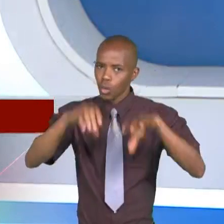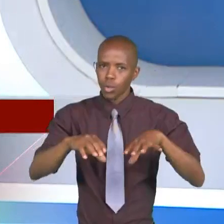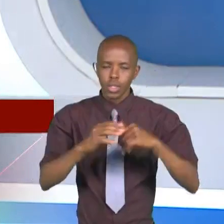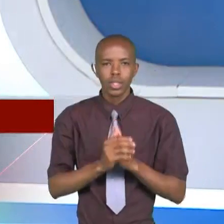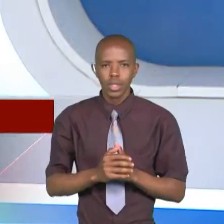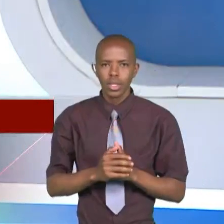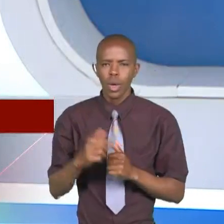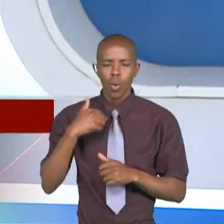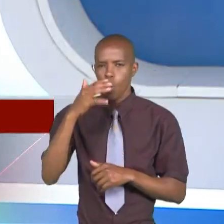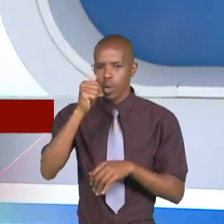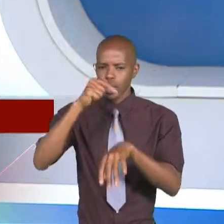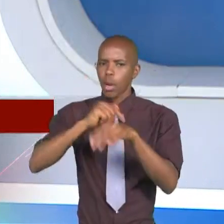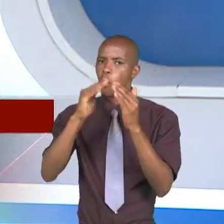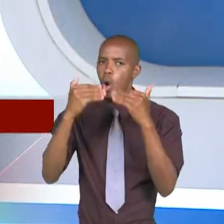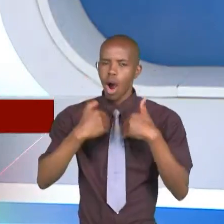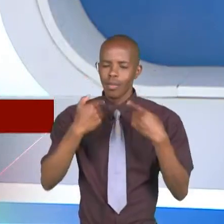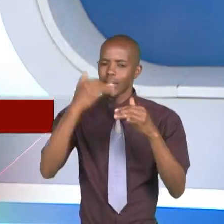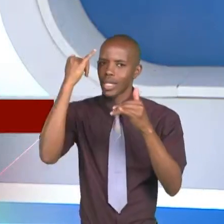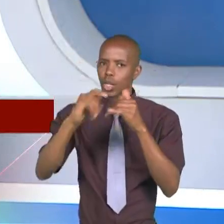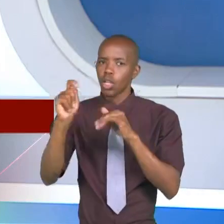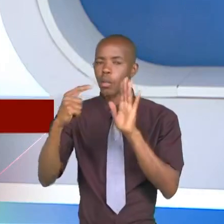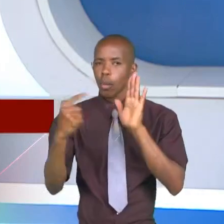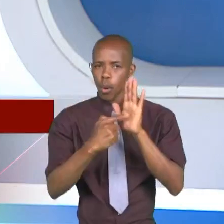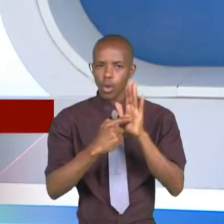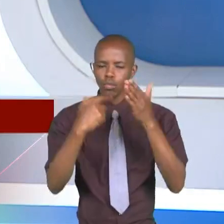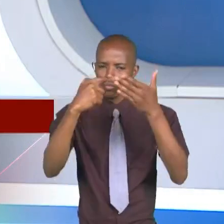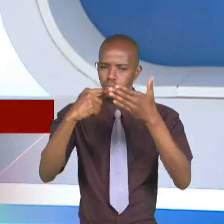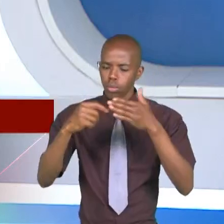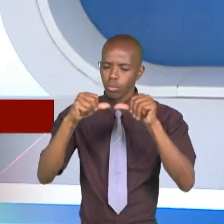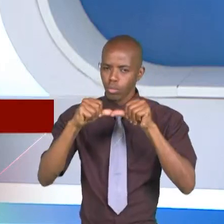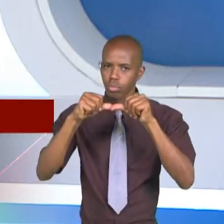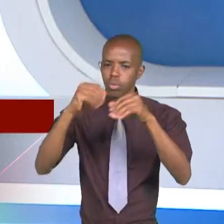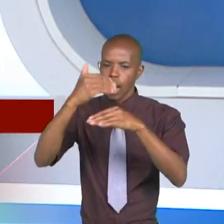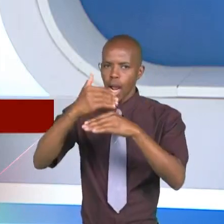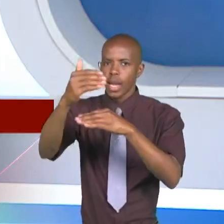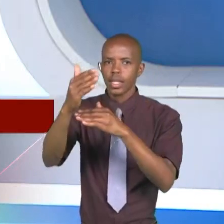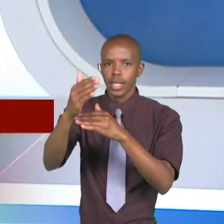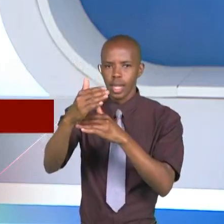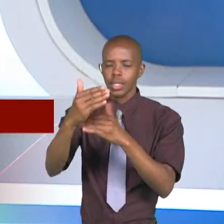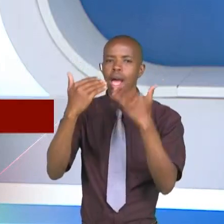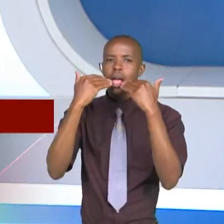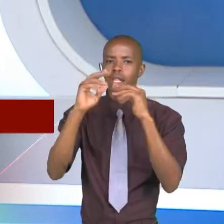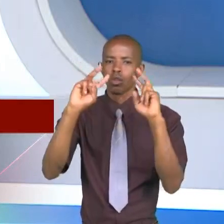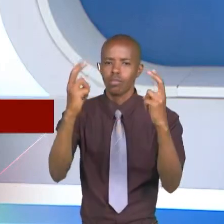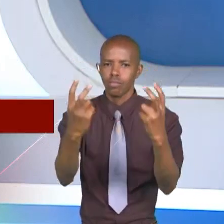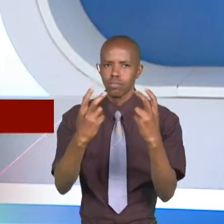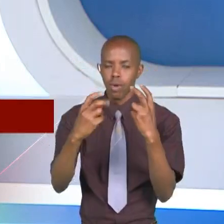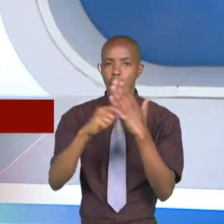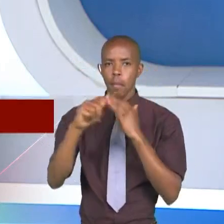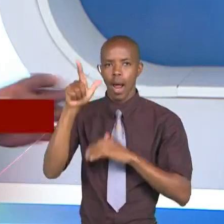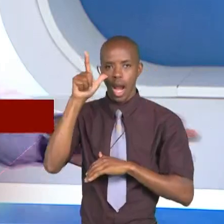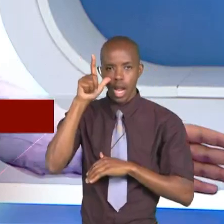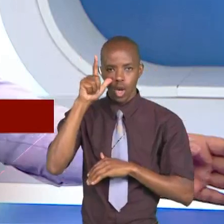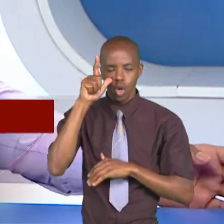time, but that is the end of Tipping Point. The conversation continues next Thursday. Many thanks for watching. My name is Lincoln